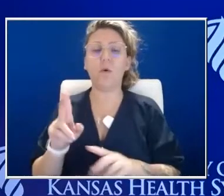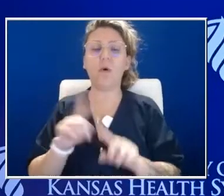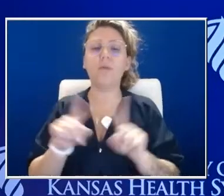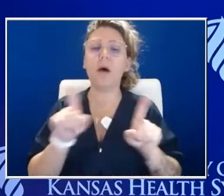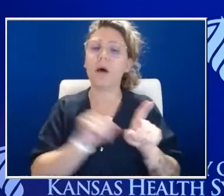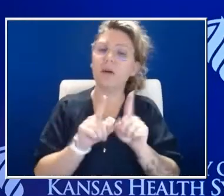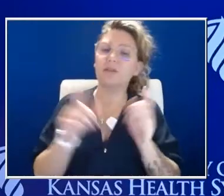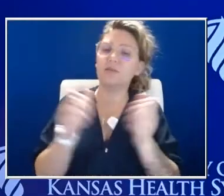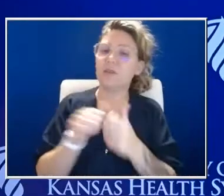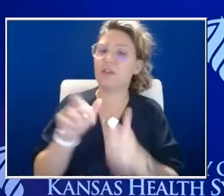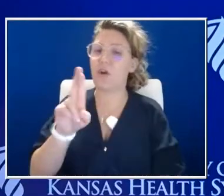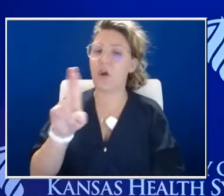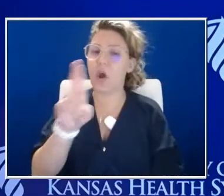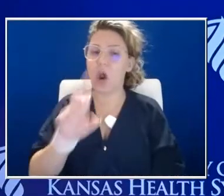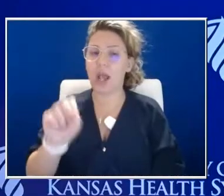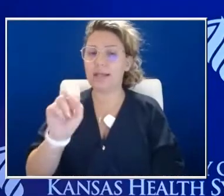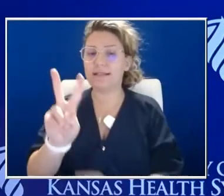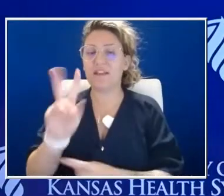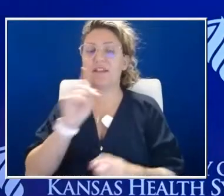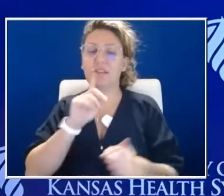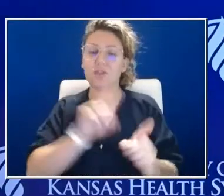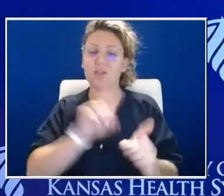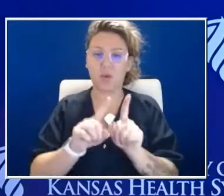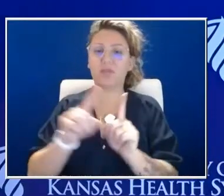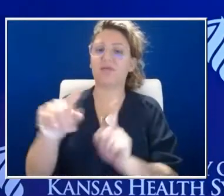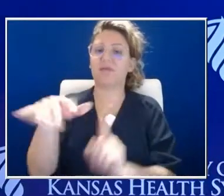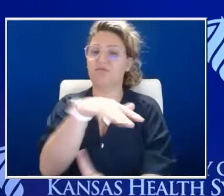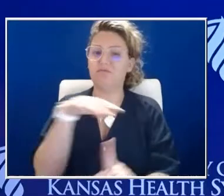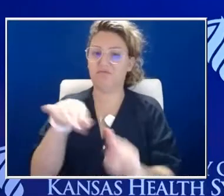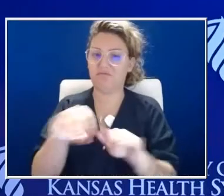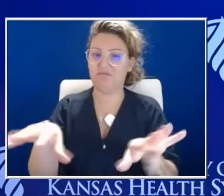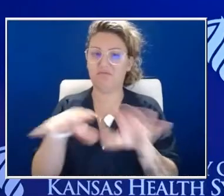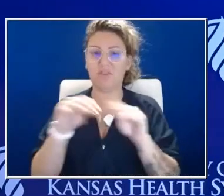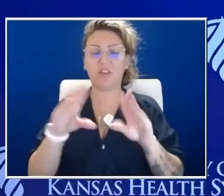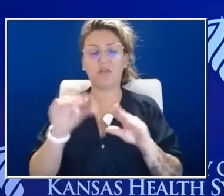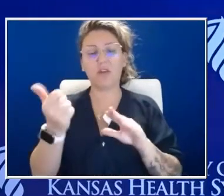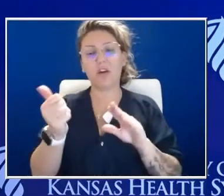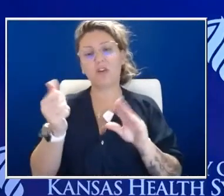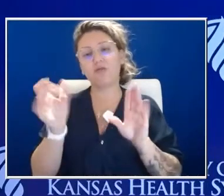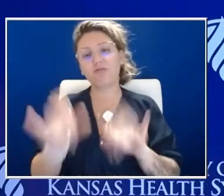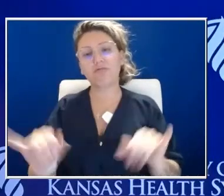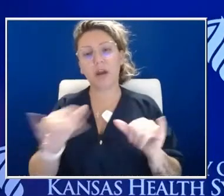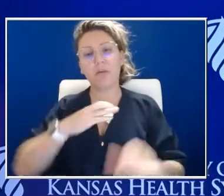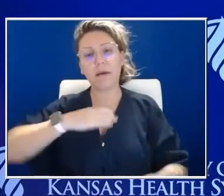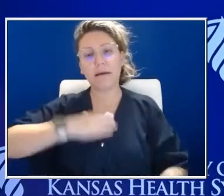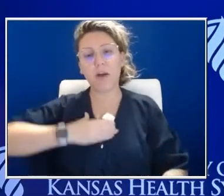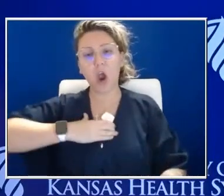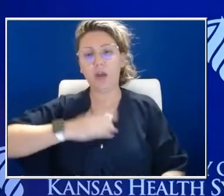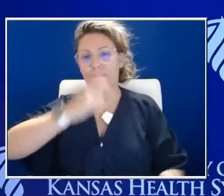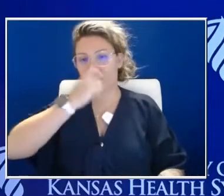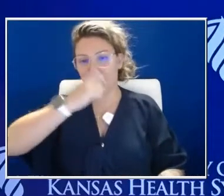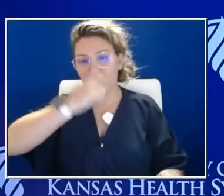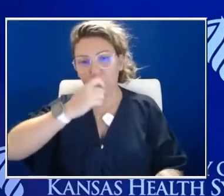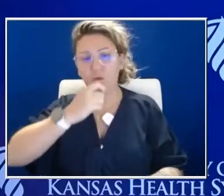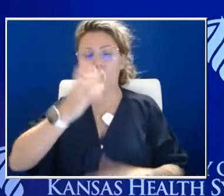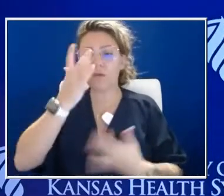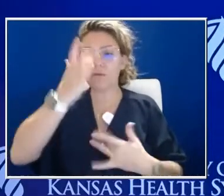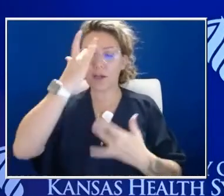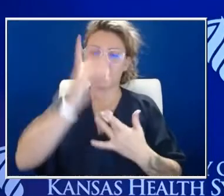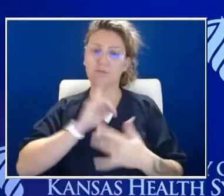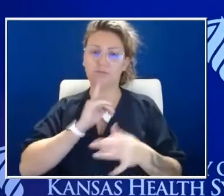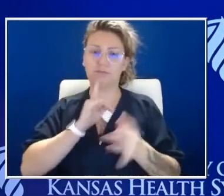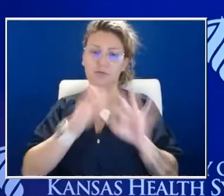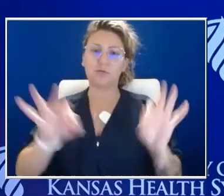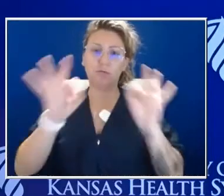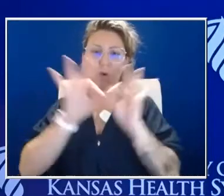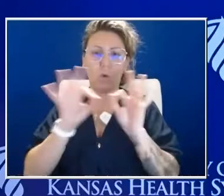going around. So we know that there are also other common cough and cold viruses, and so I think it is just so important, behooves everybody to get